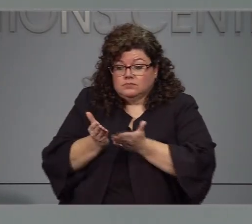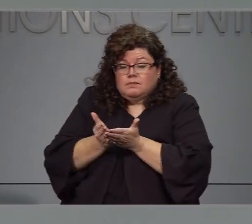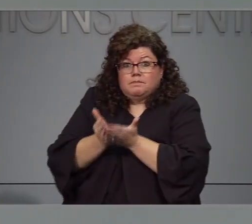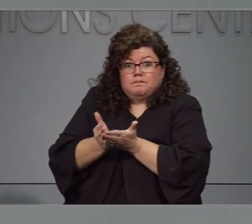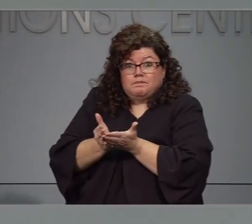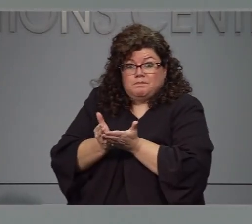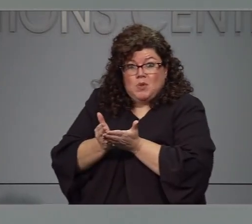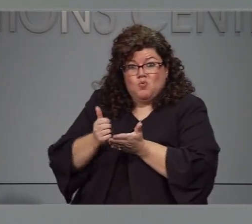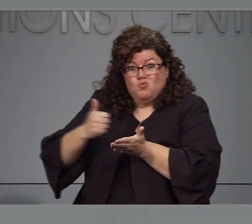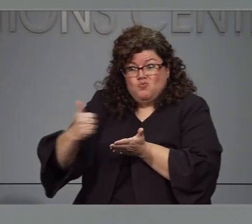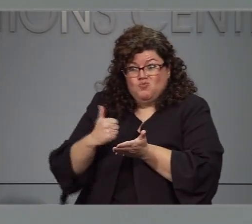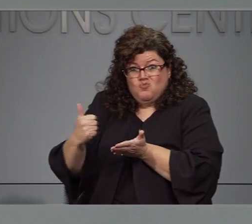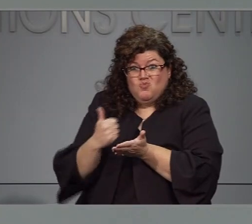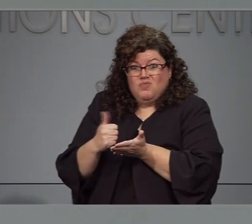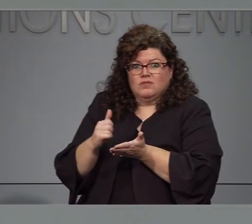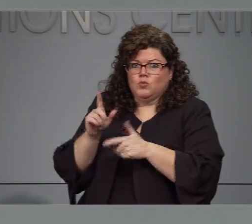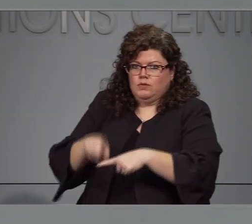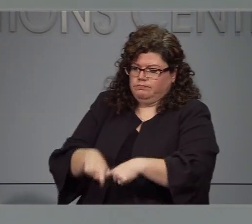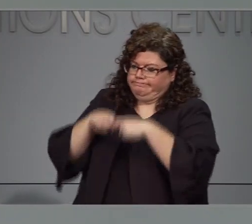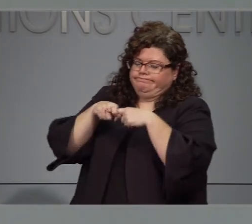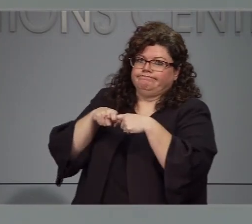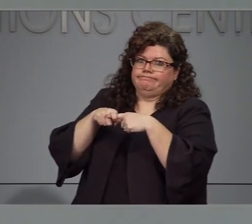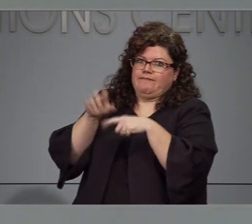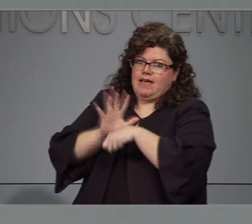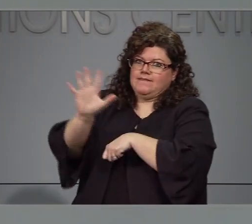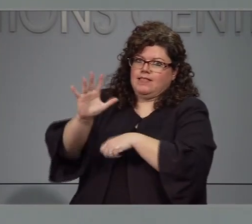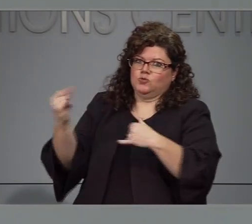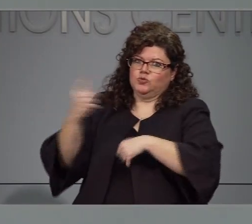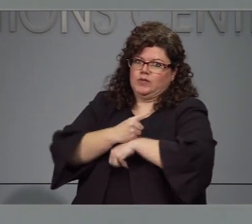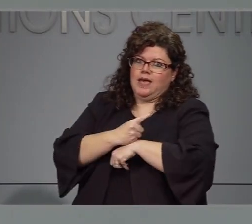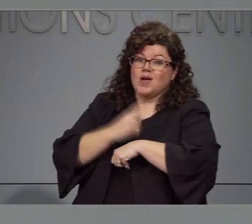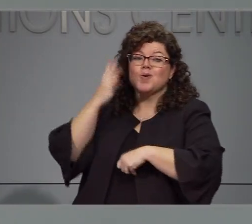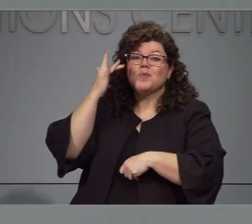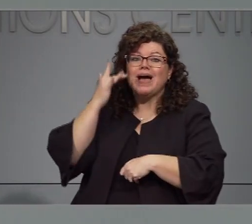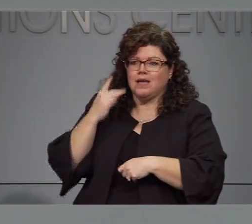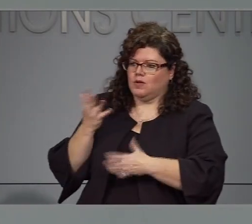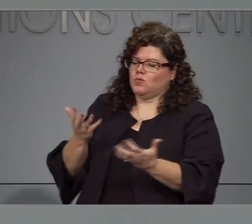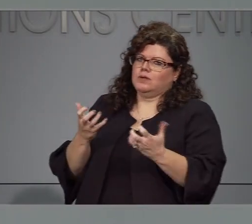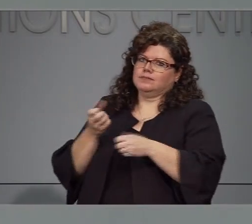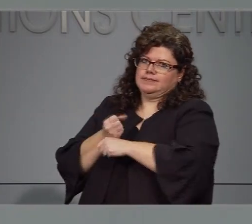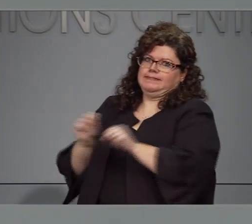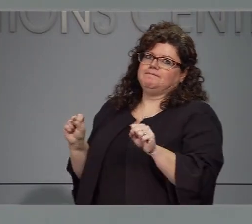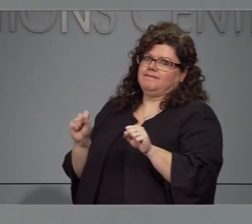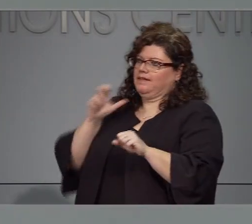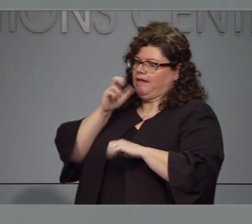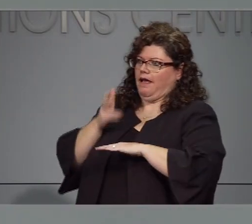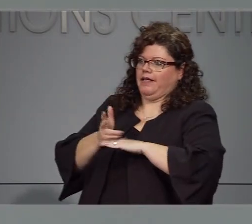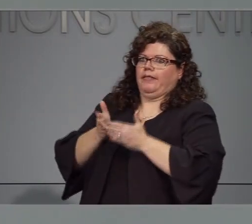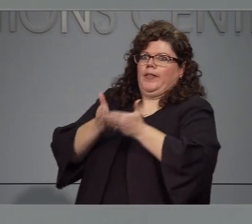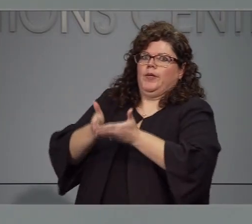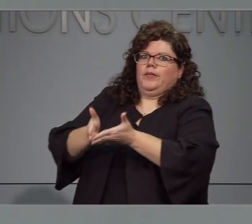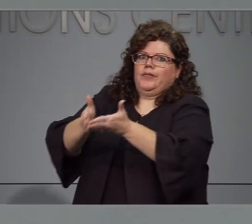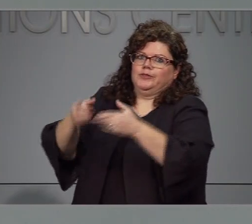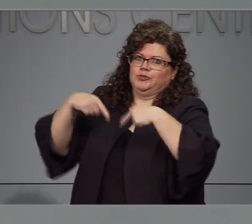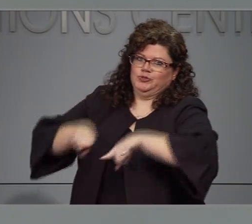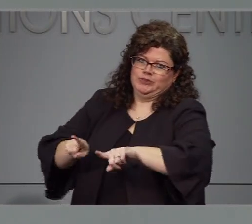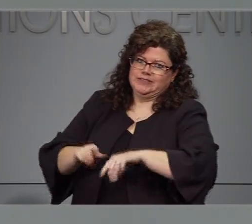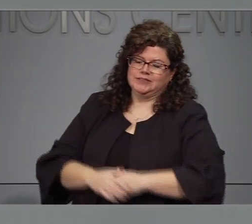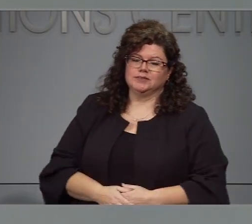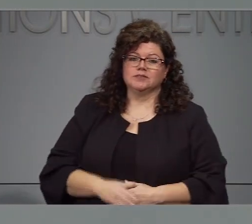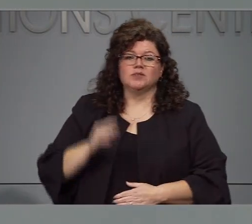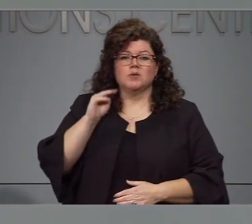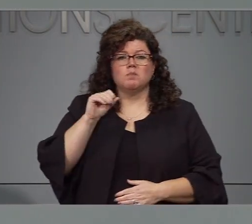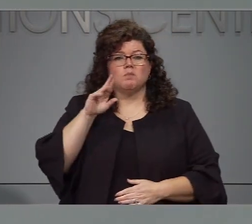will be mooring those vessels today to make sure they're safe during this storm as it passes. As of today, the ports of Moorhead